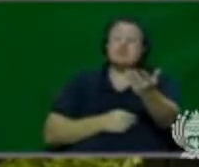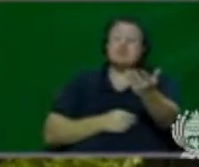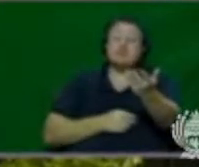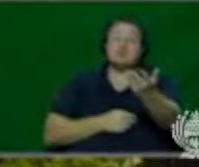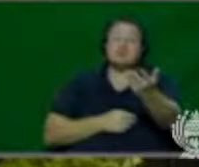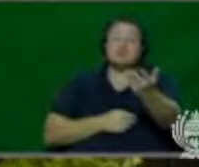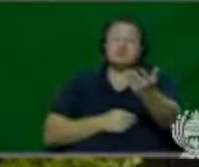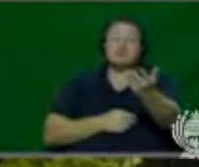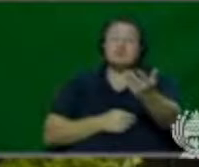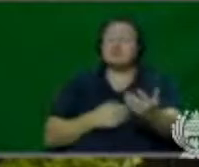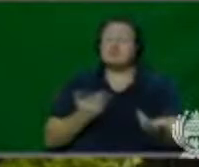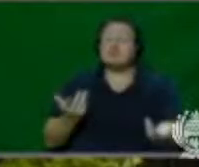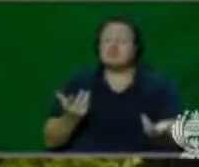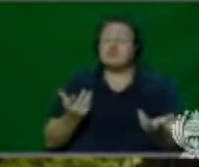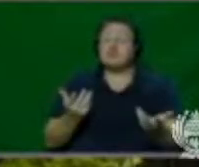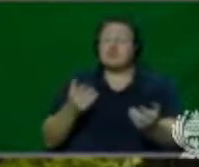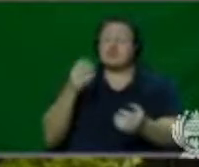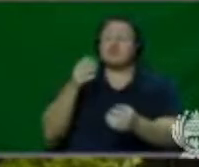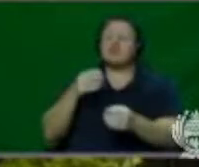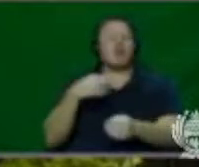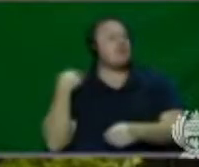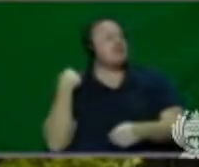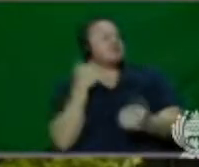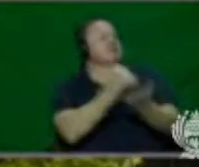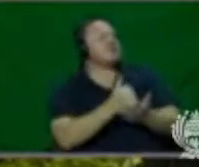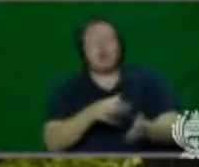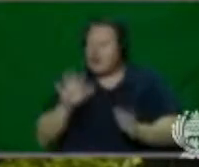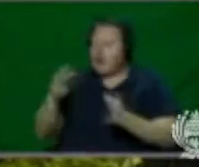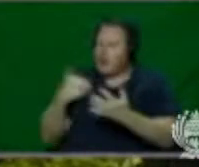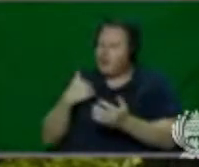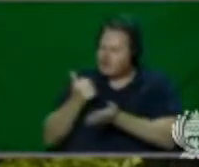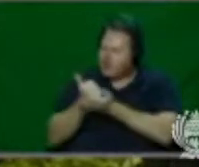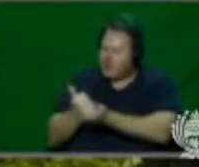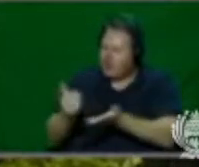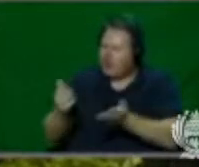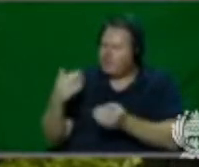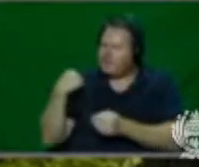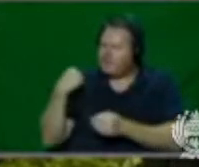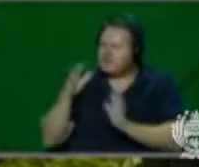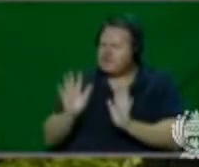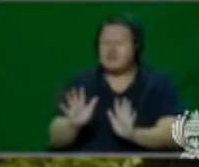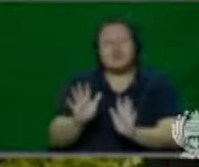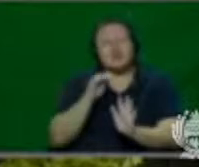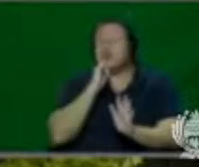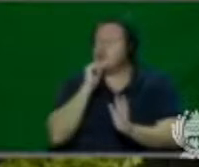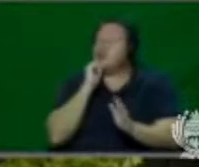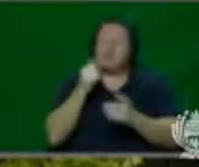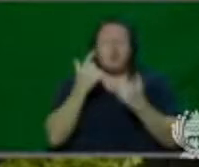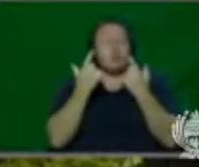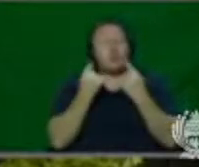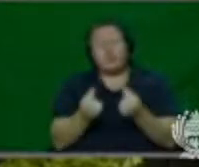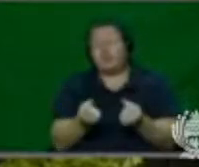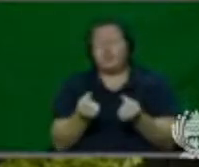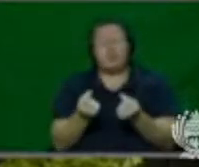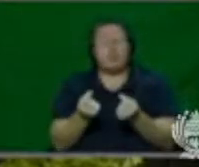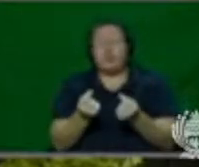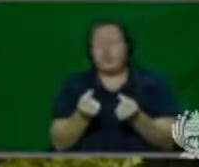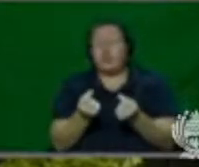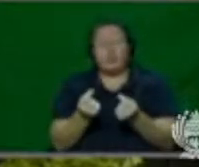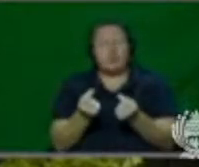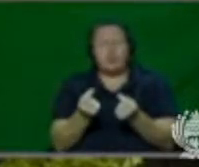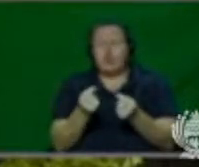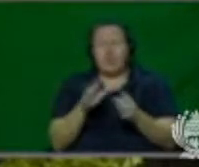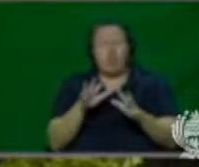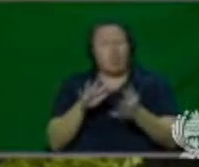Okay, can you allow me to assist the minister? Well, let's not do what we usually not do in